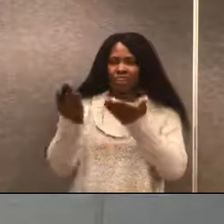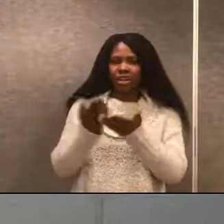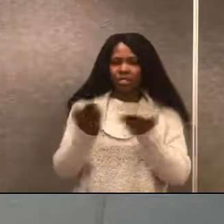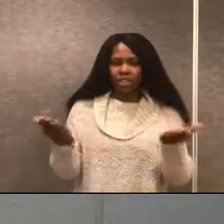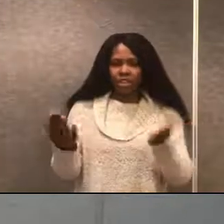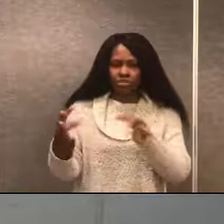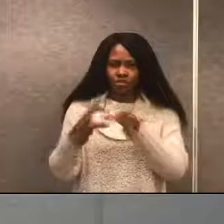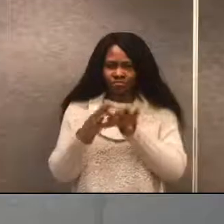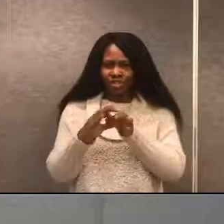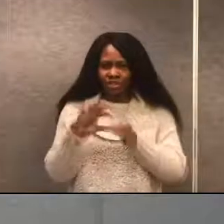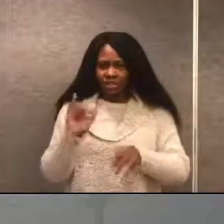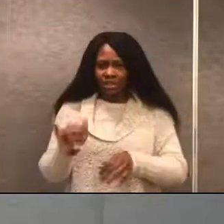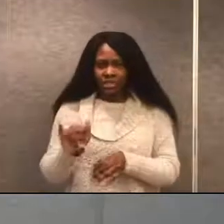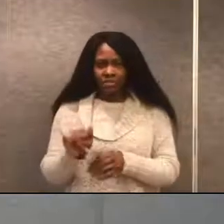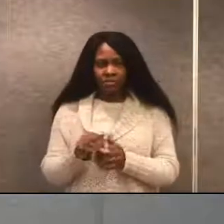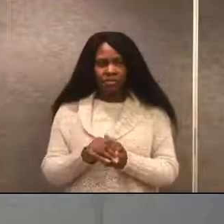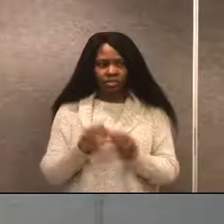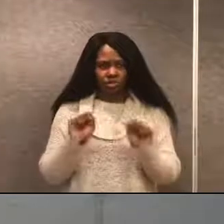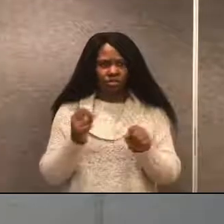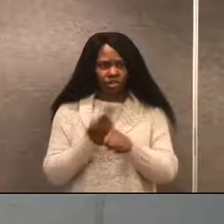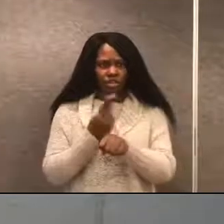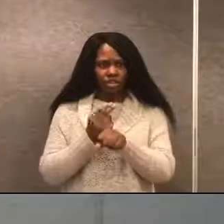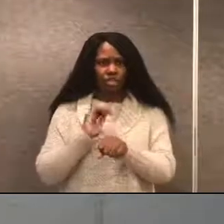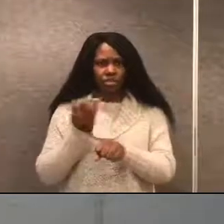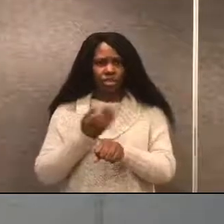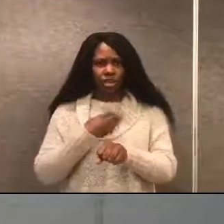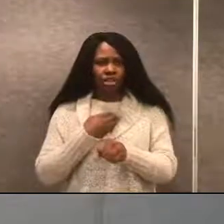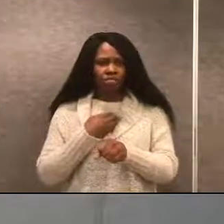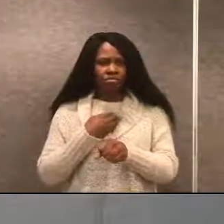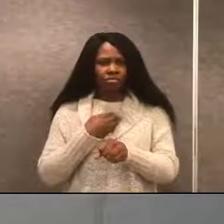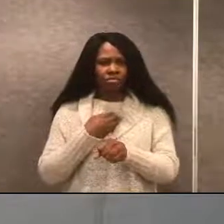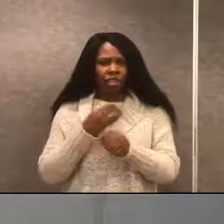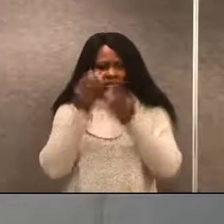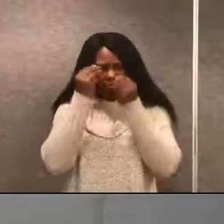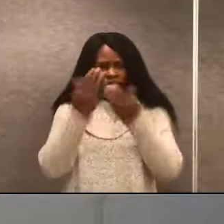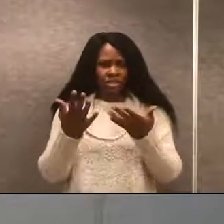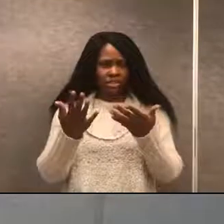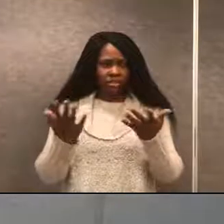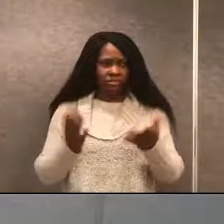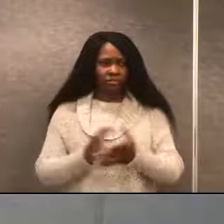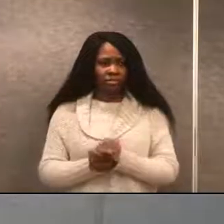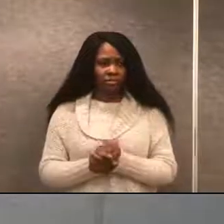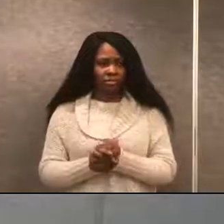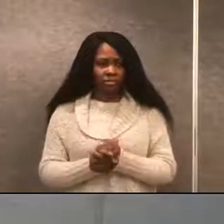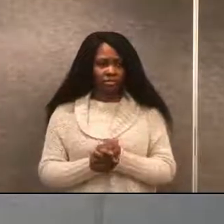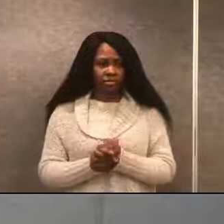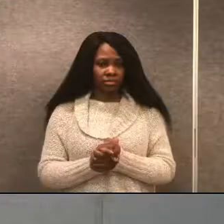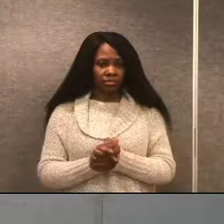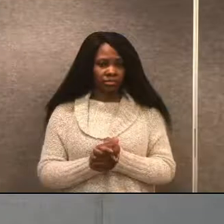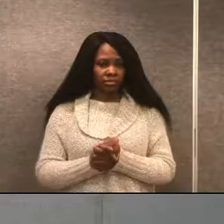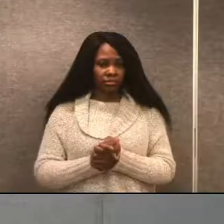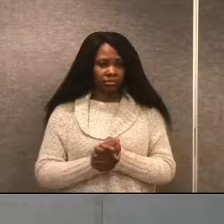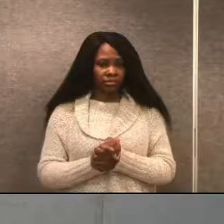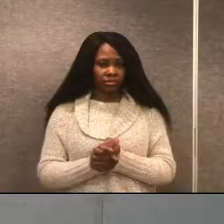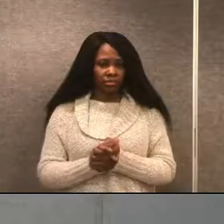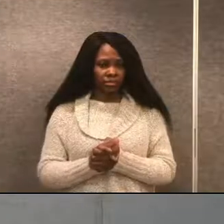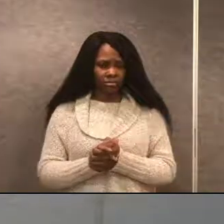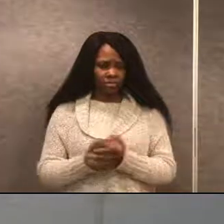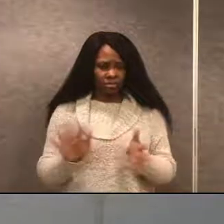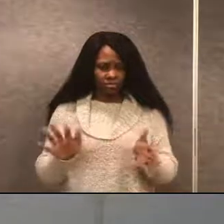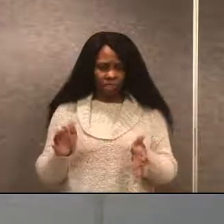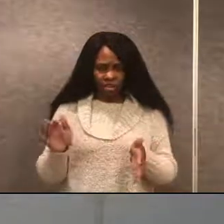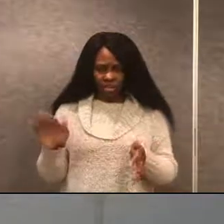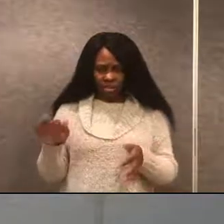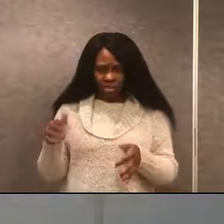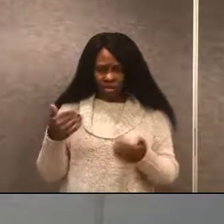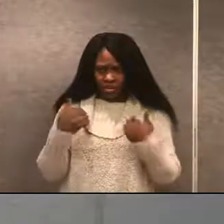to that also, so y'all can also use our resources. So look, with that, Precious, are there any more questions? That's about